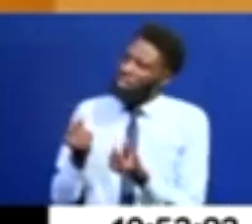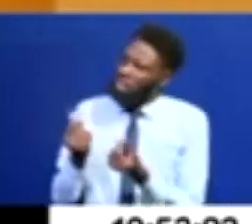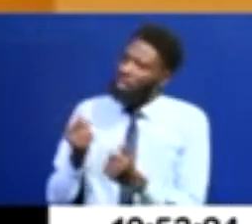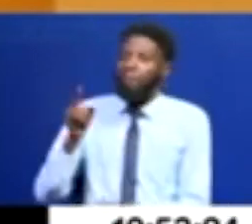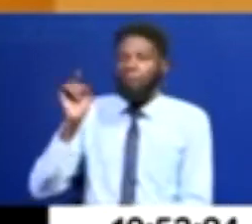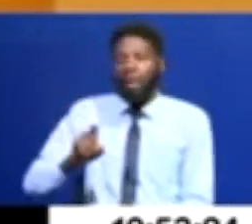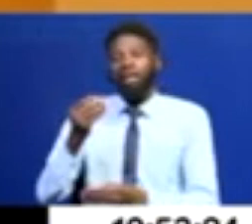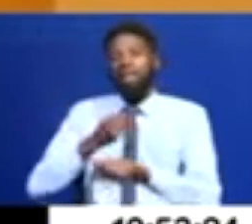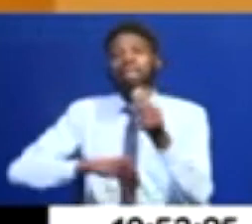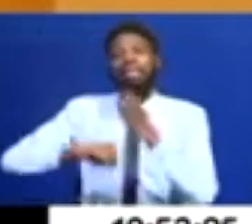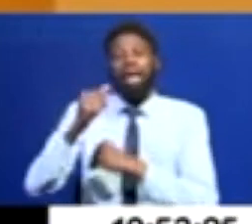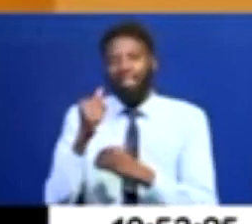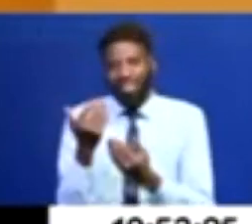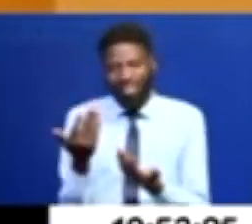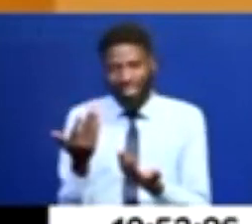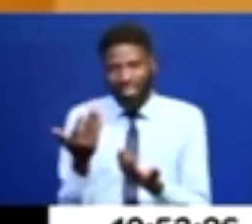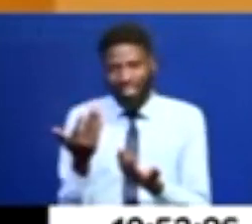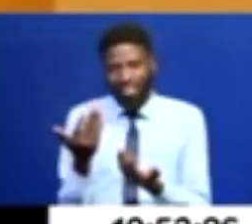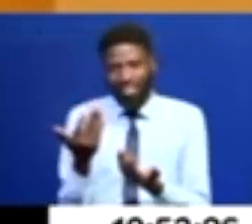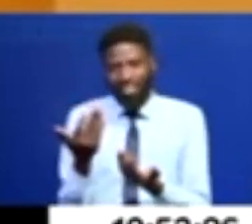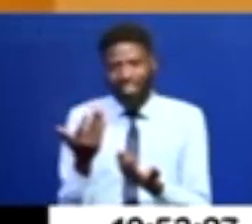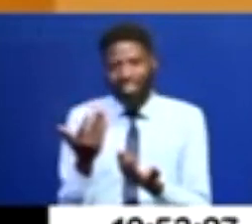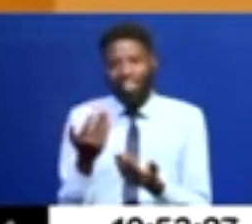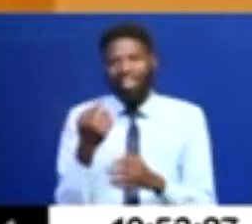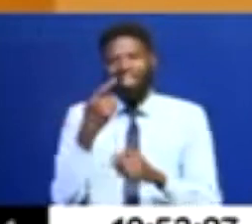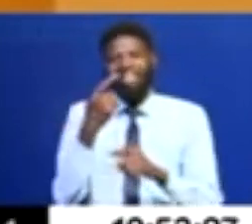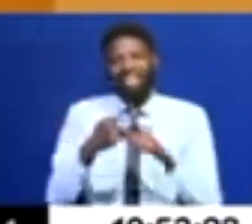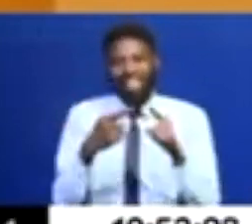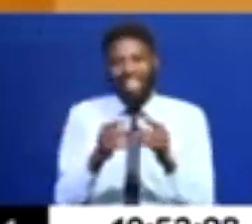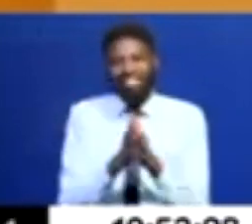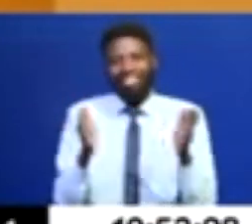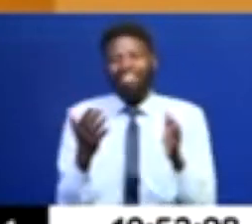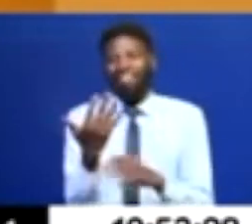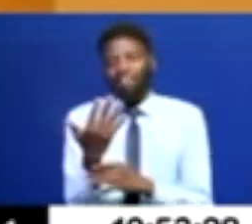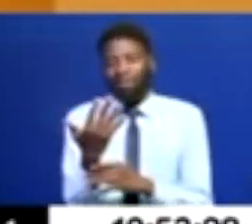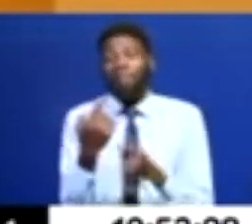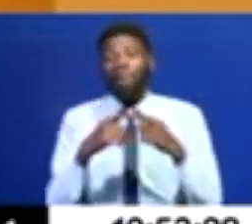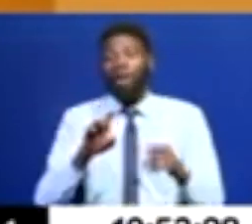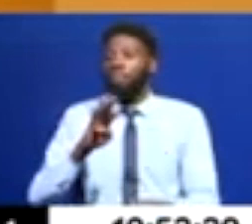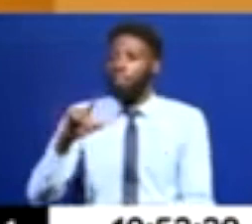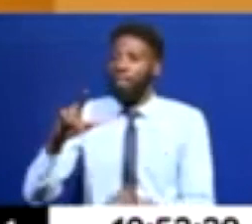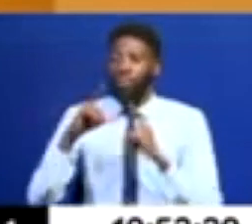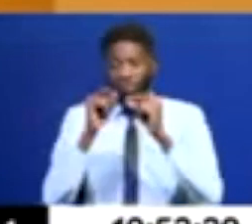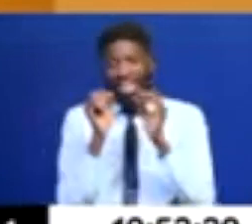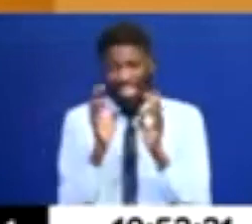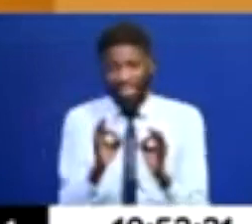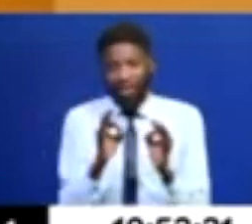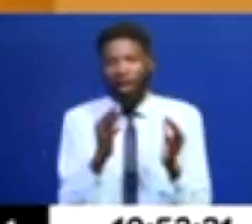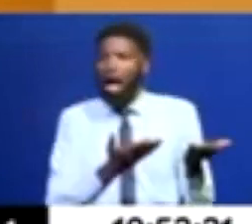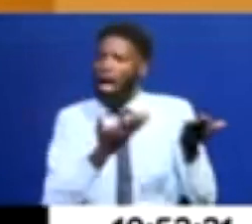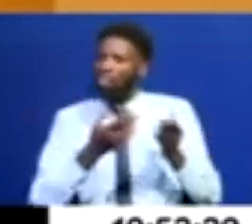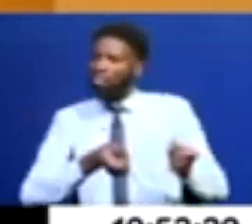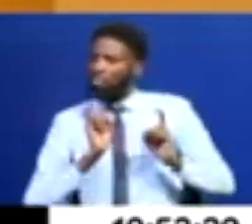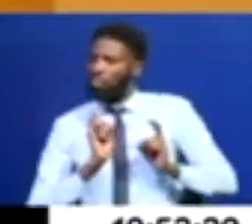In less than 5 years, as we are saying, mm-hmm. what the bill is introducing is saying that you have to now, if you decide to sell the property at